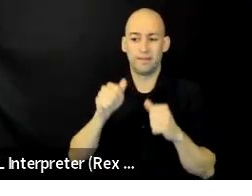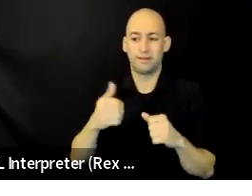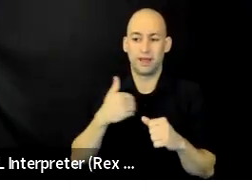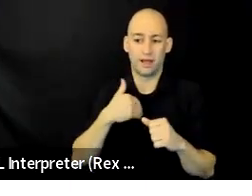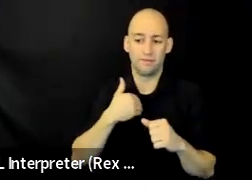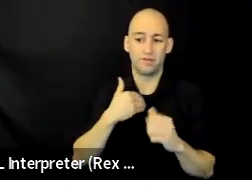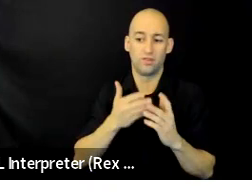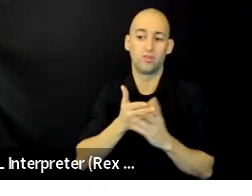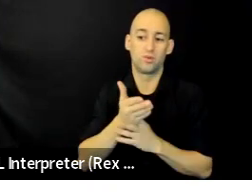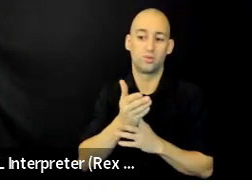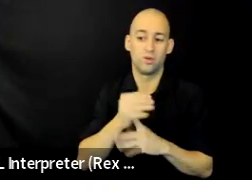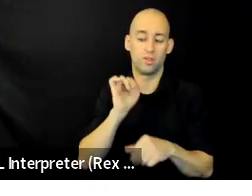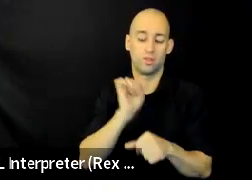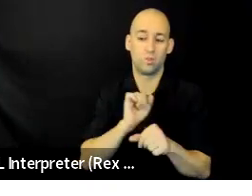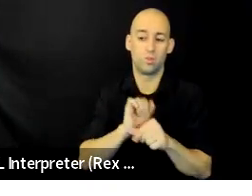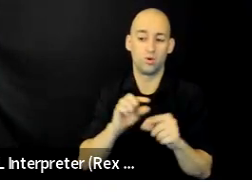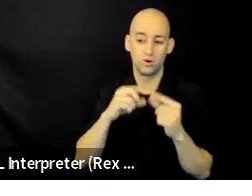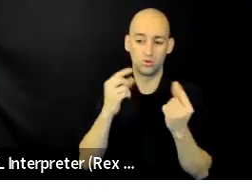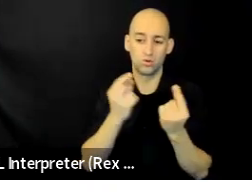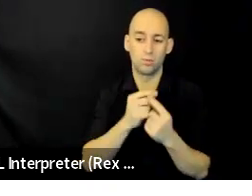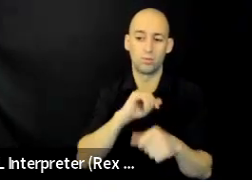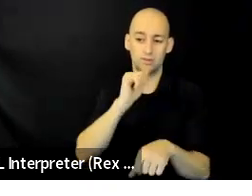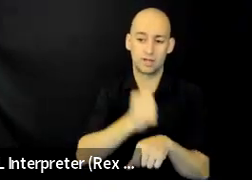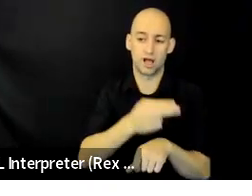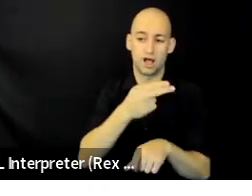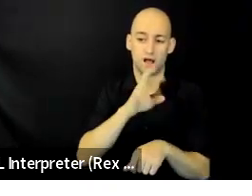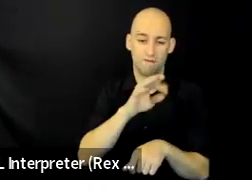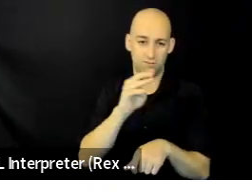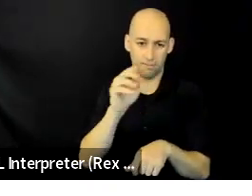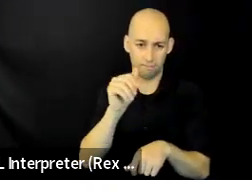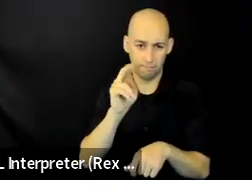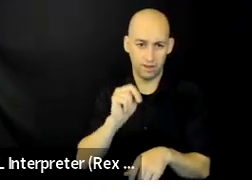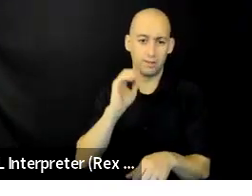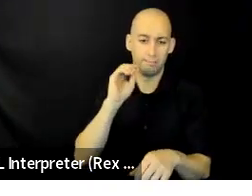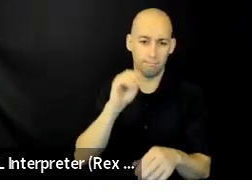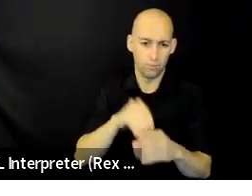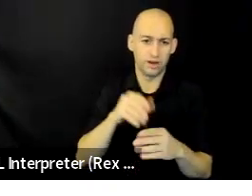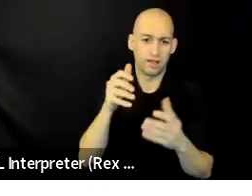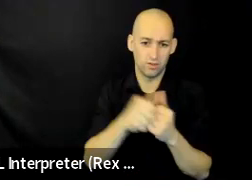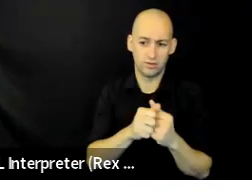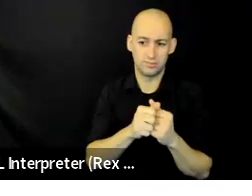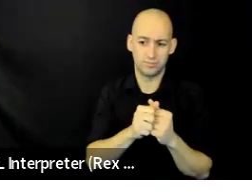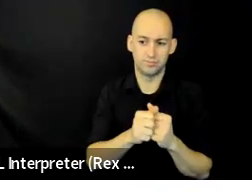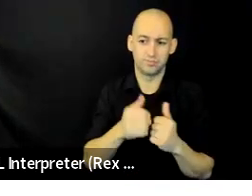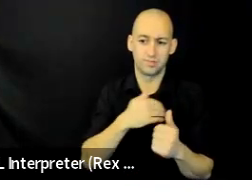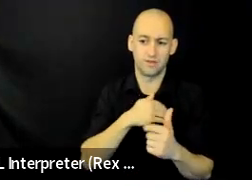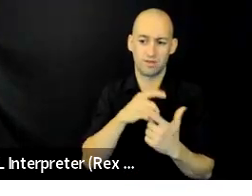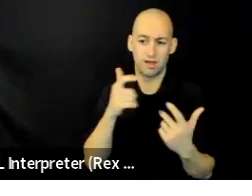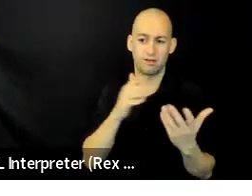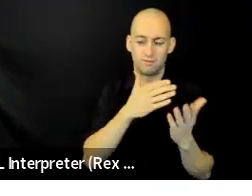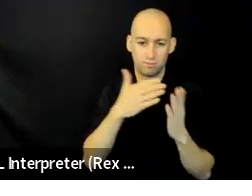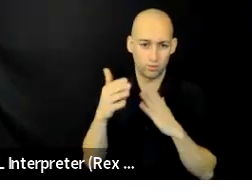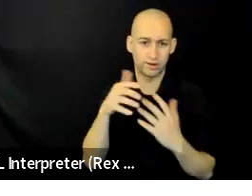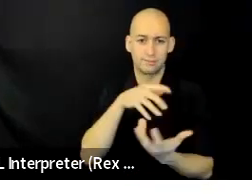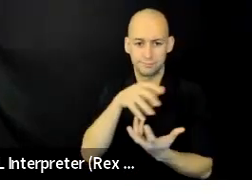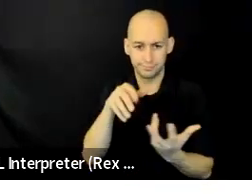through the working group that Representative Huffman has put together. And we have a lot of community engagement and involvement.